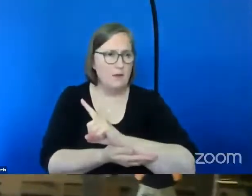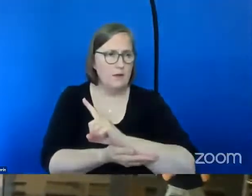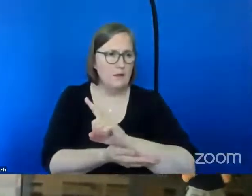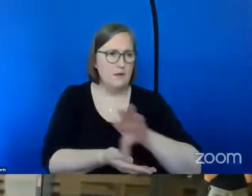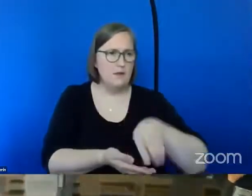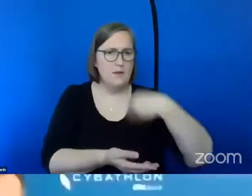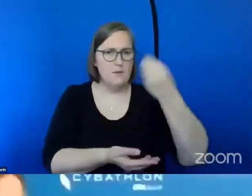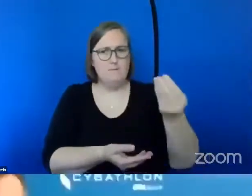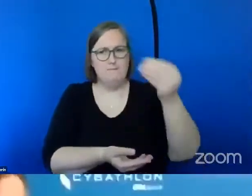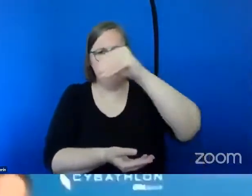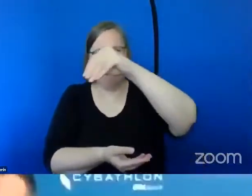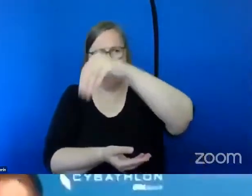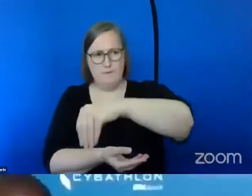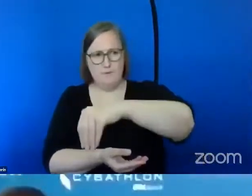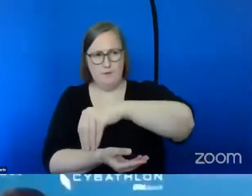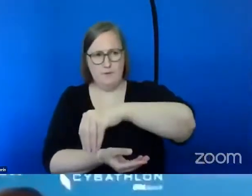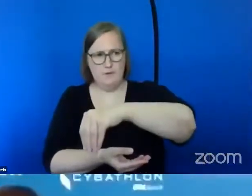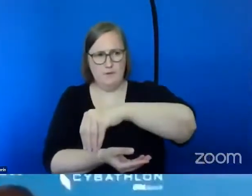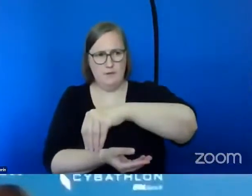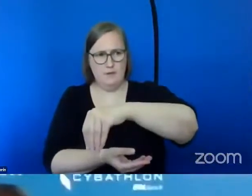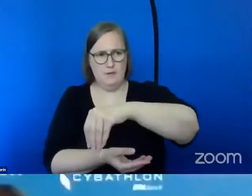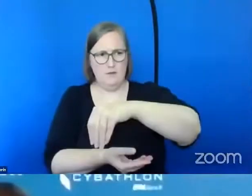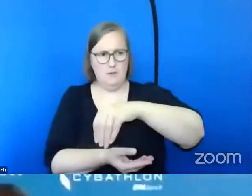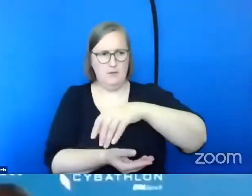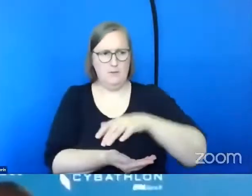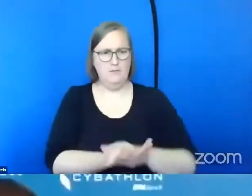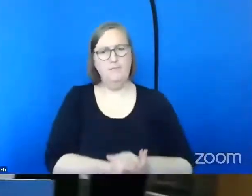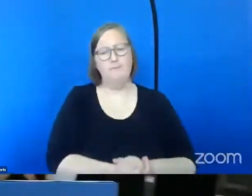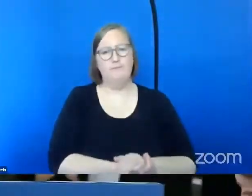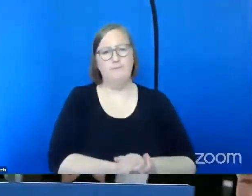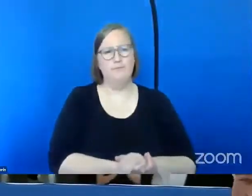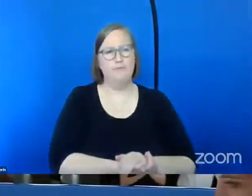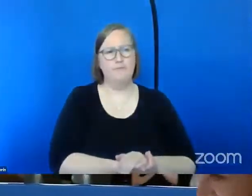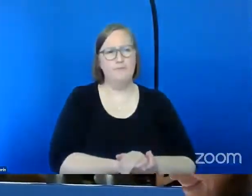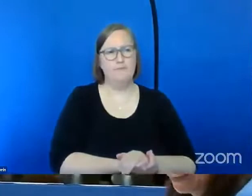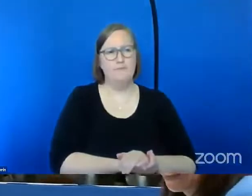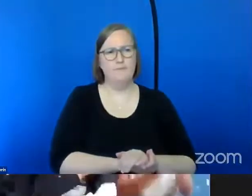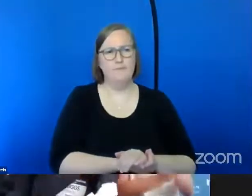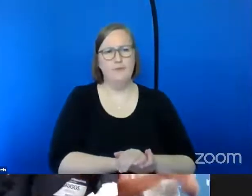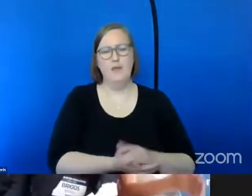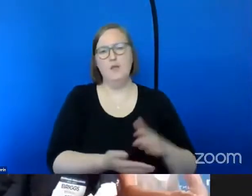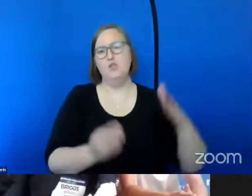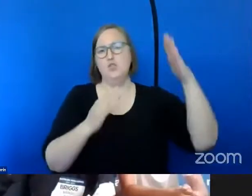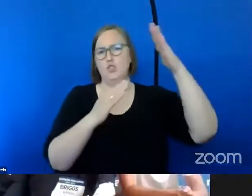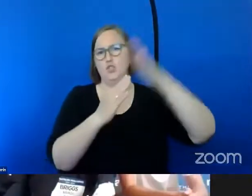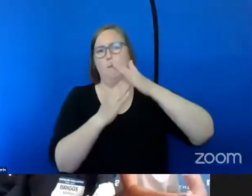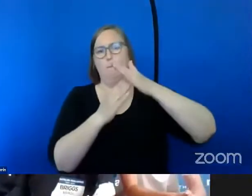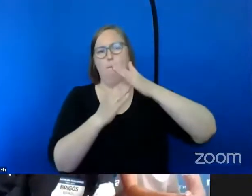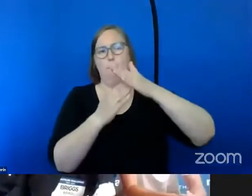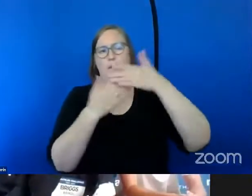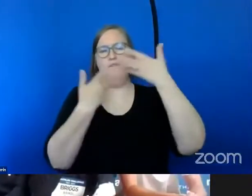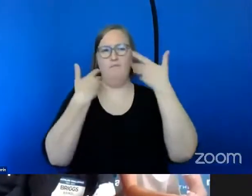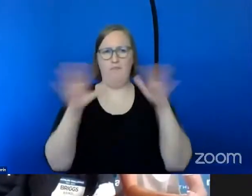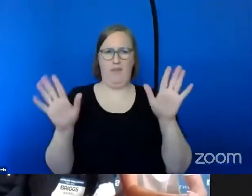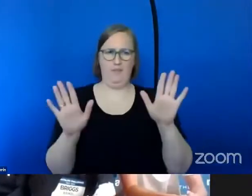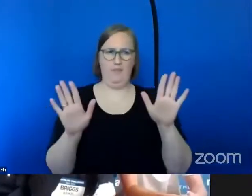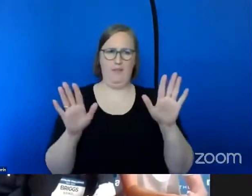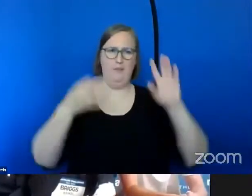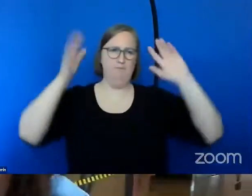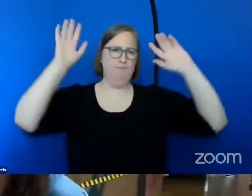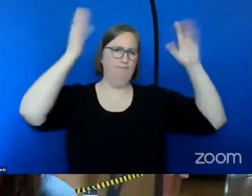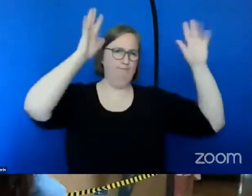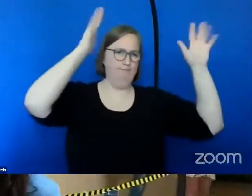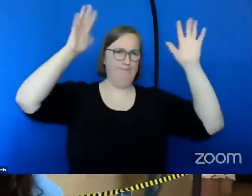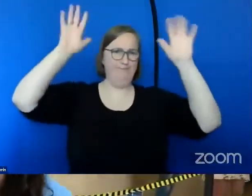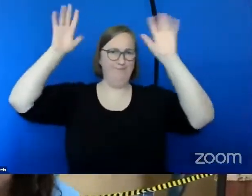Beaten by the clock in both Heat 1 and Heat 2. Brave performance from Tony Forsberg. But